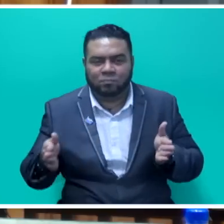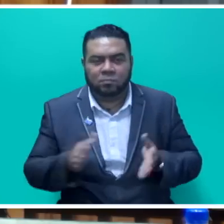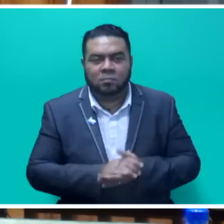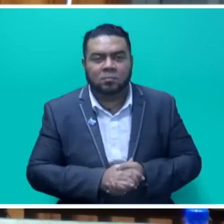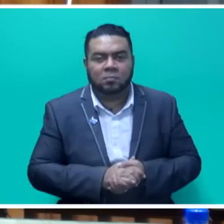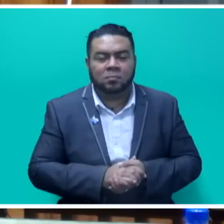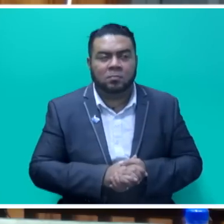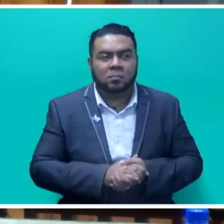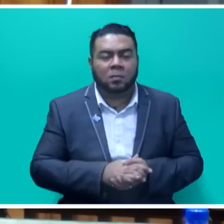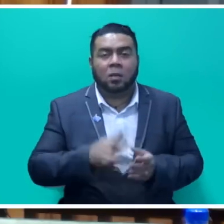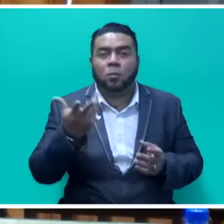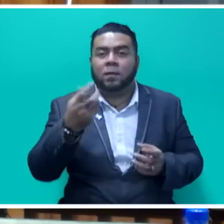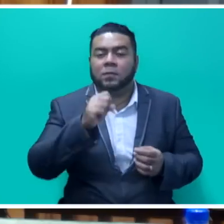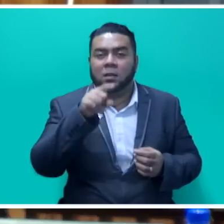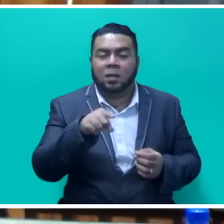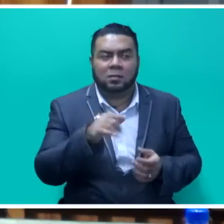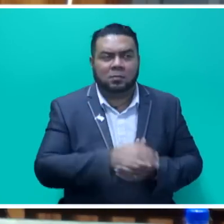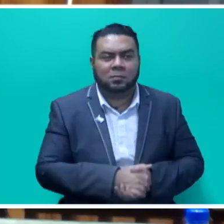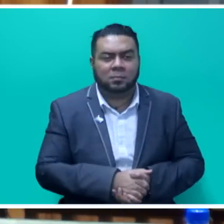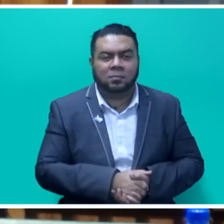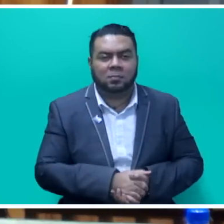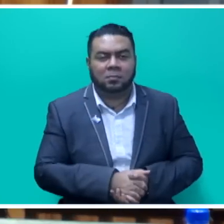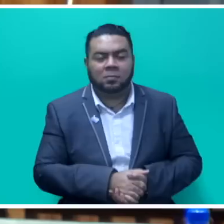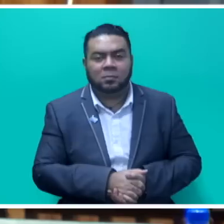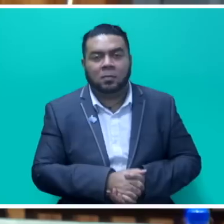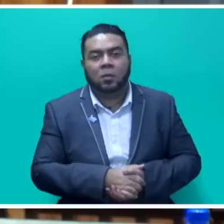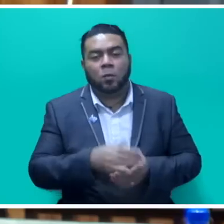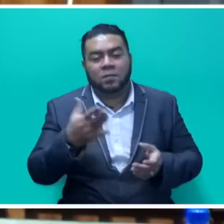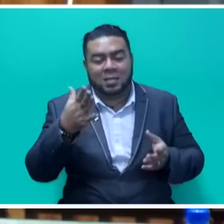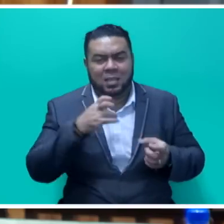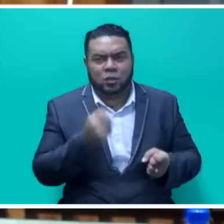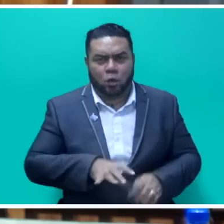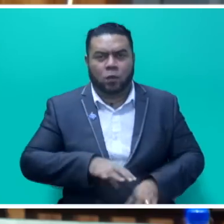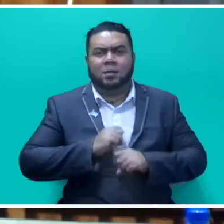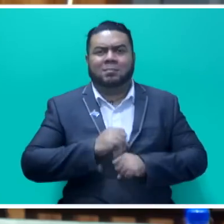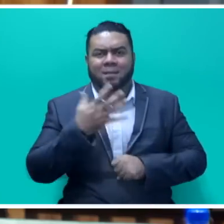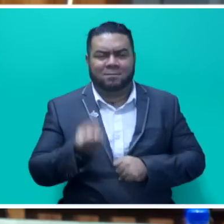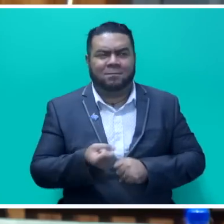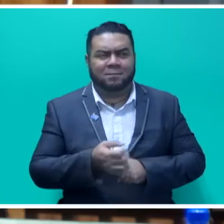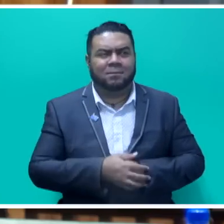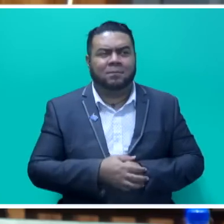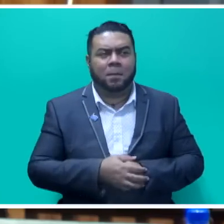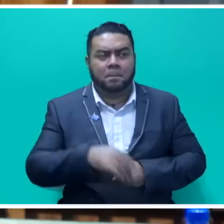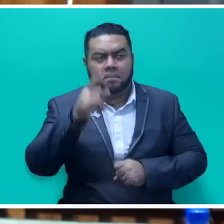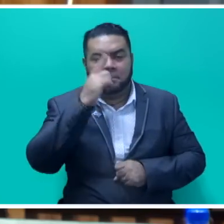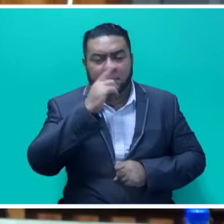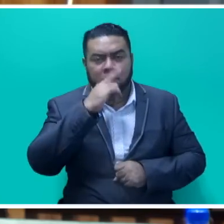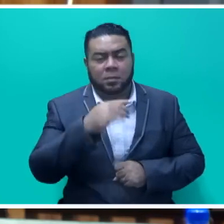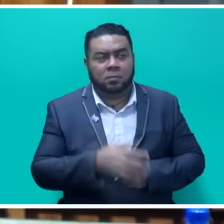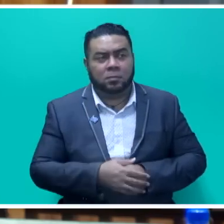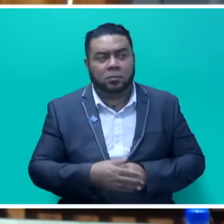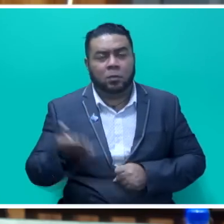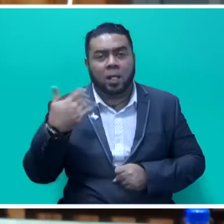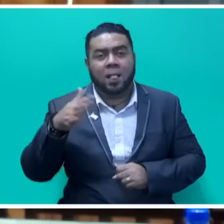There is a sense of optimism, sense of confidence. People who were